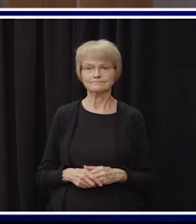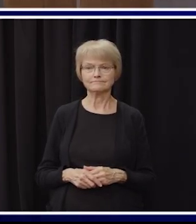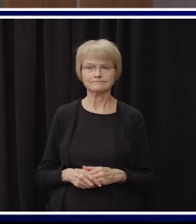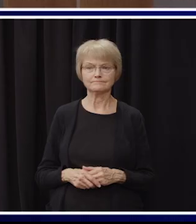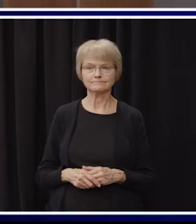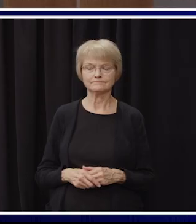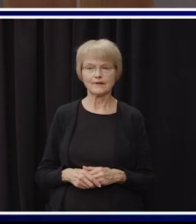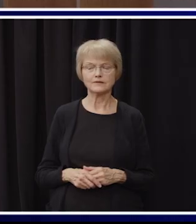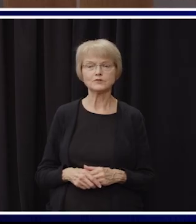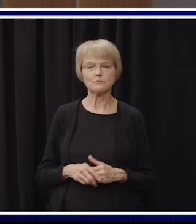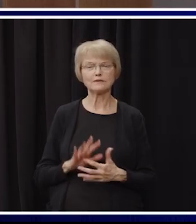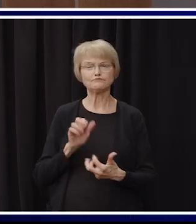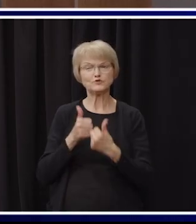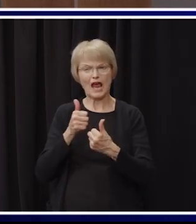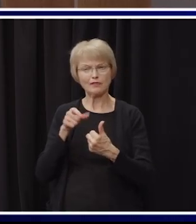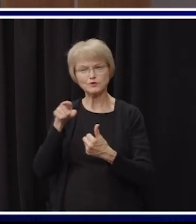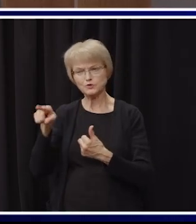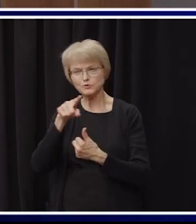Call to action.